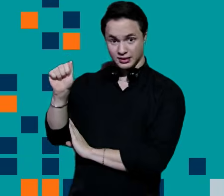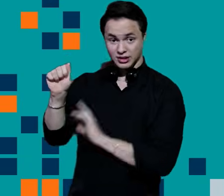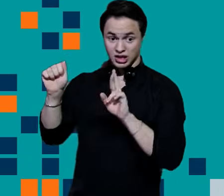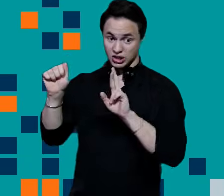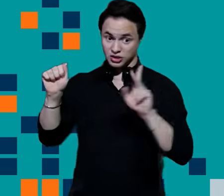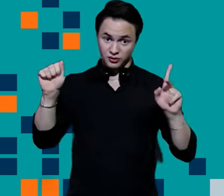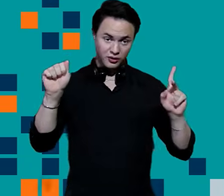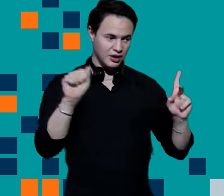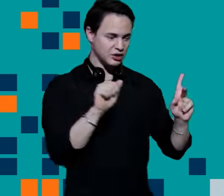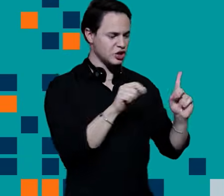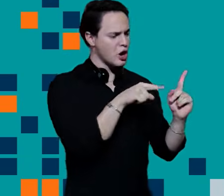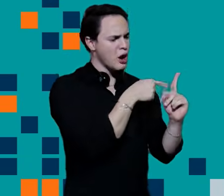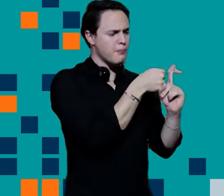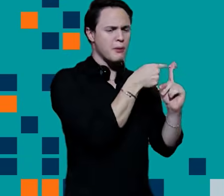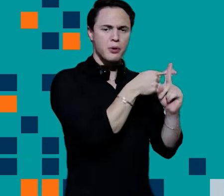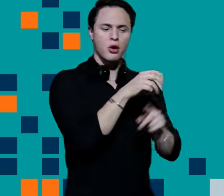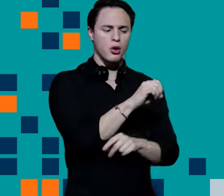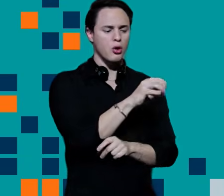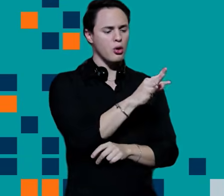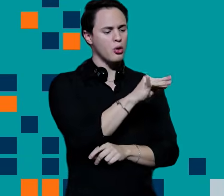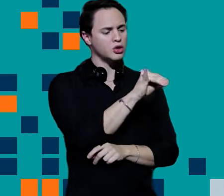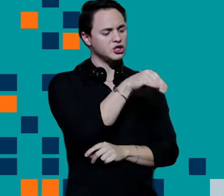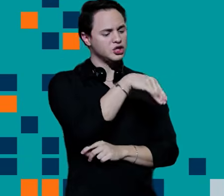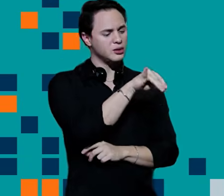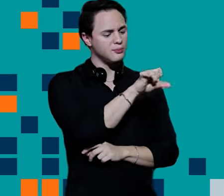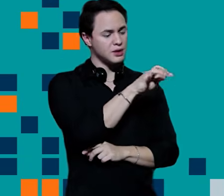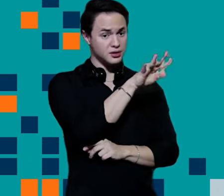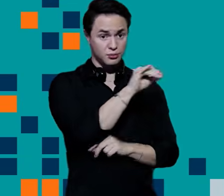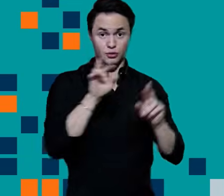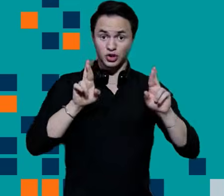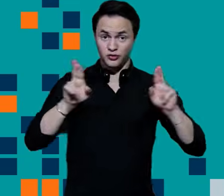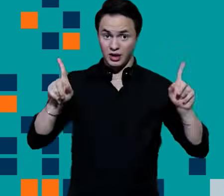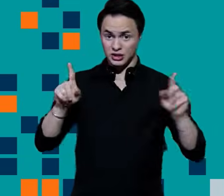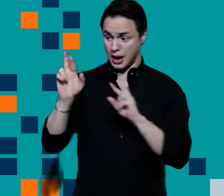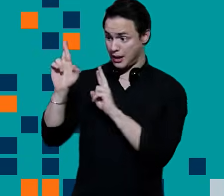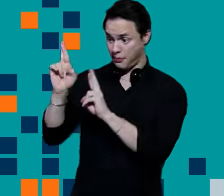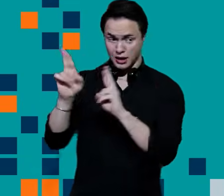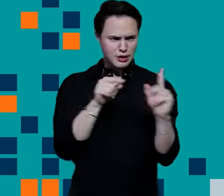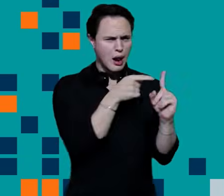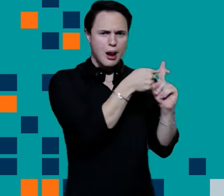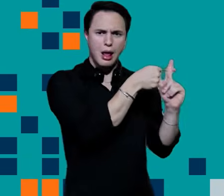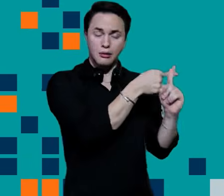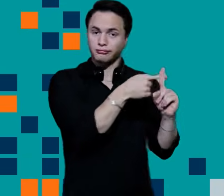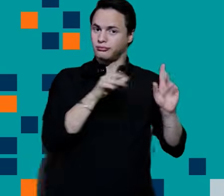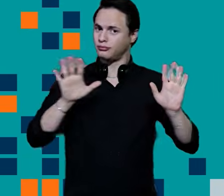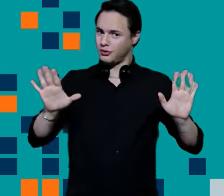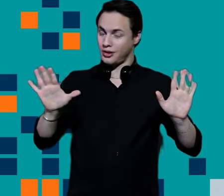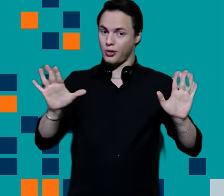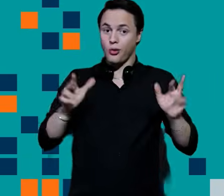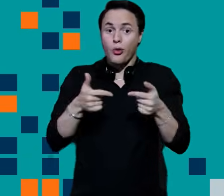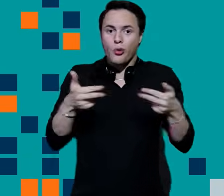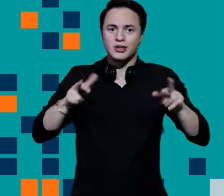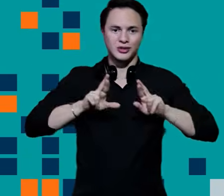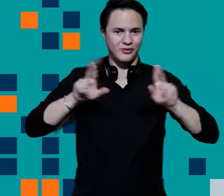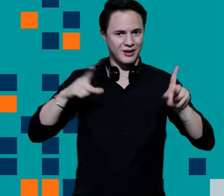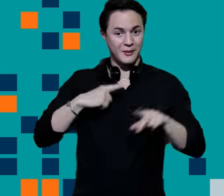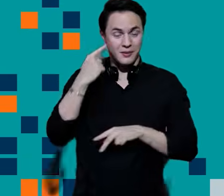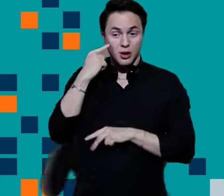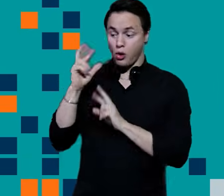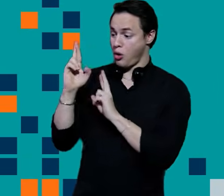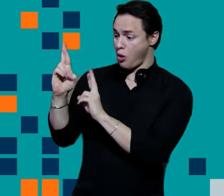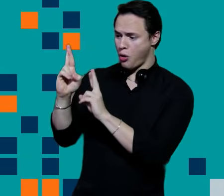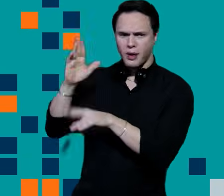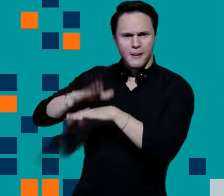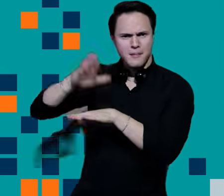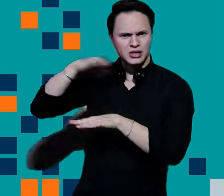I'm going to play in the National Hockey League, but in fact, that might just be delusional as opposed to optimistic. Hope is